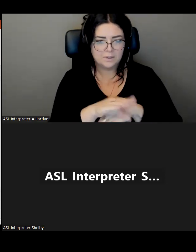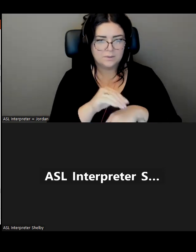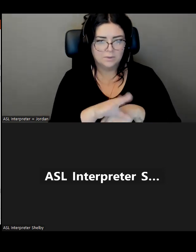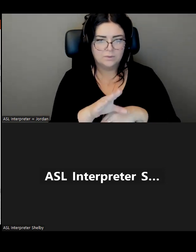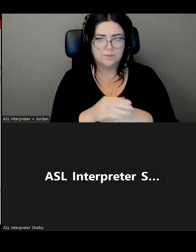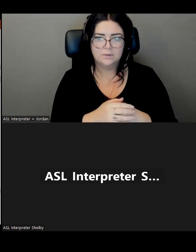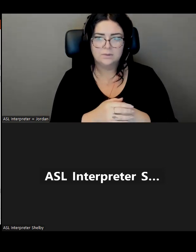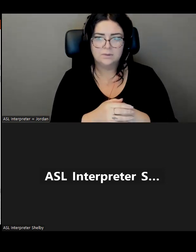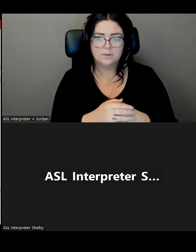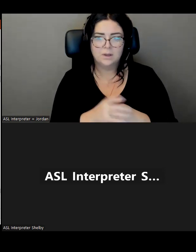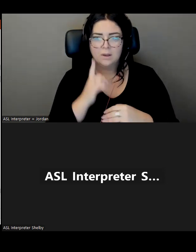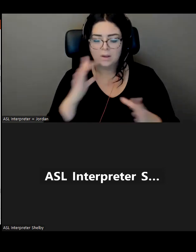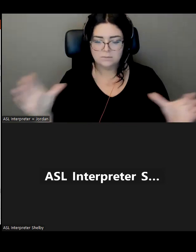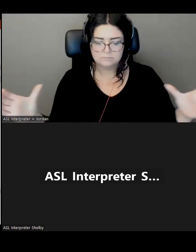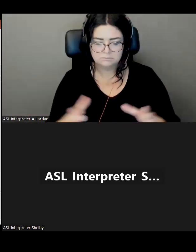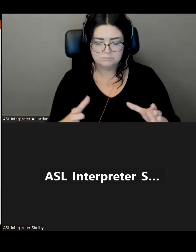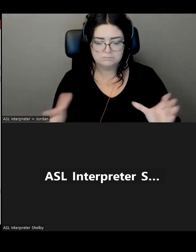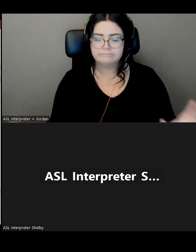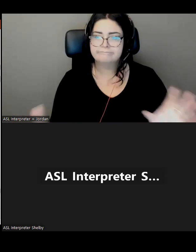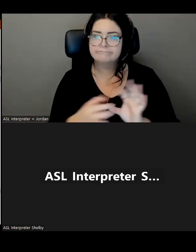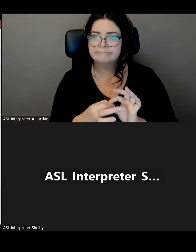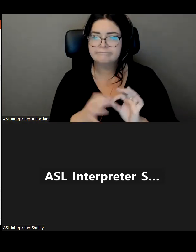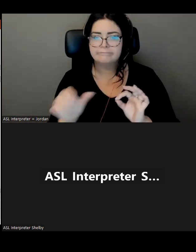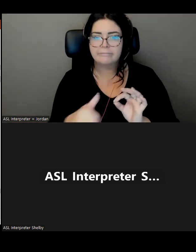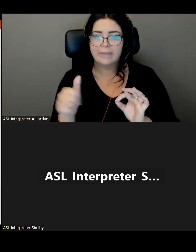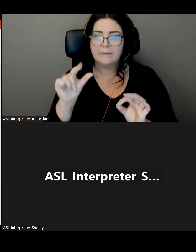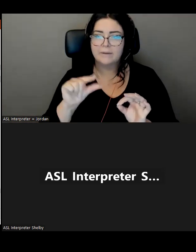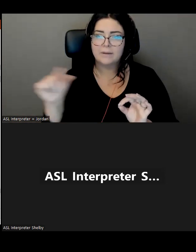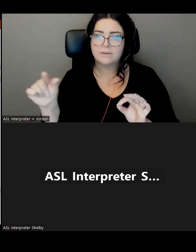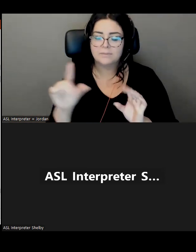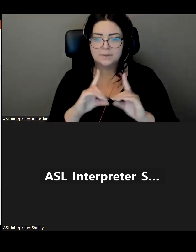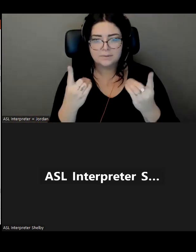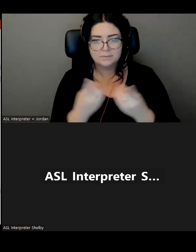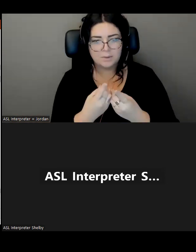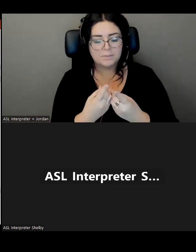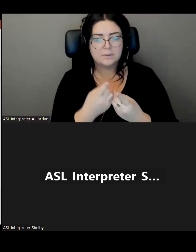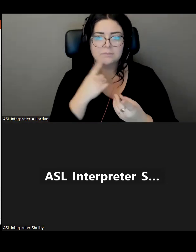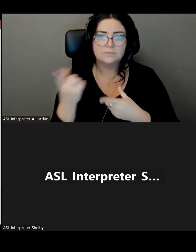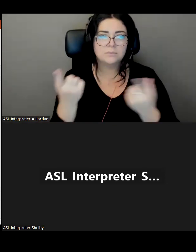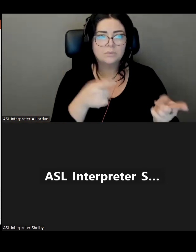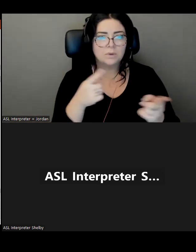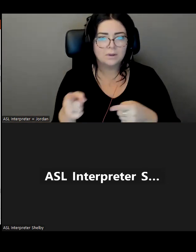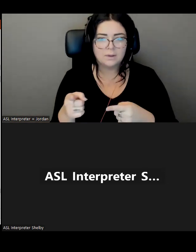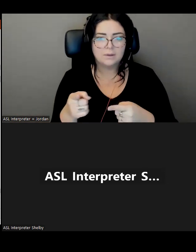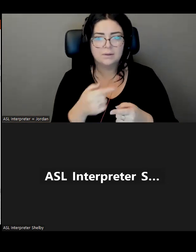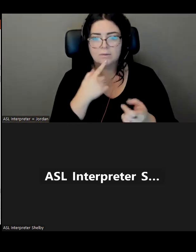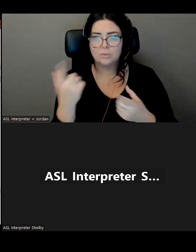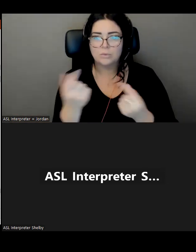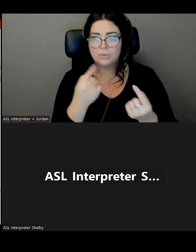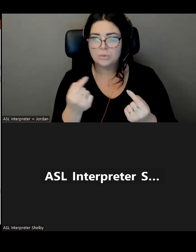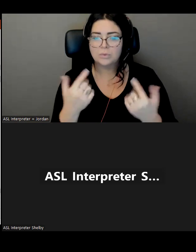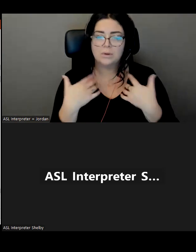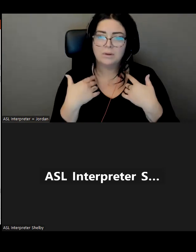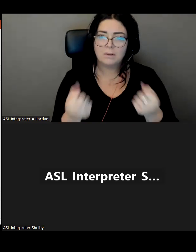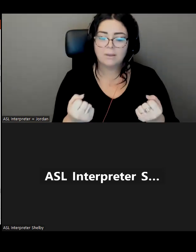will bring us together, help us connect with other government departments, keep us in the loop about different things that are happening in health